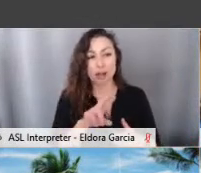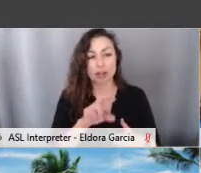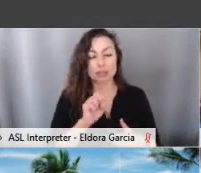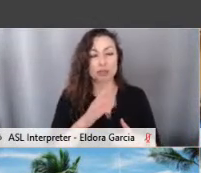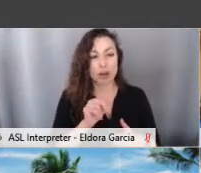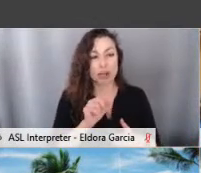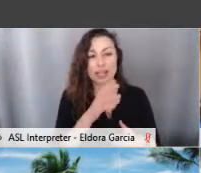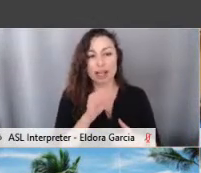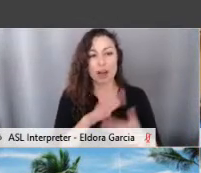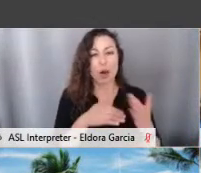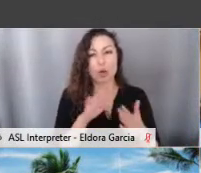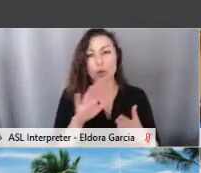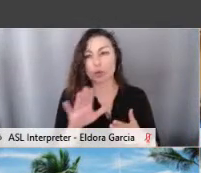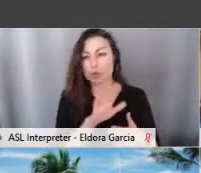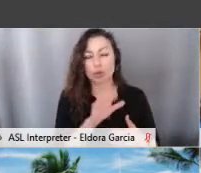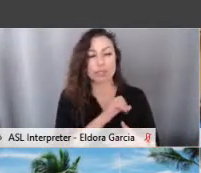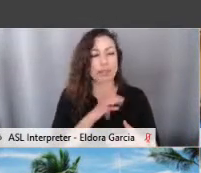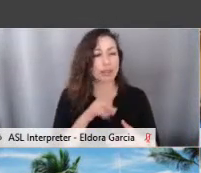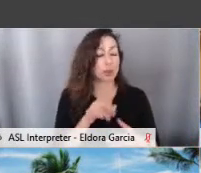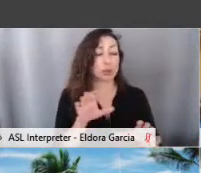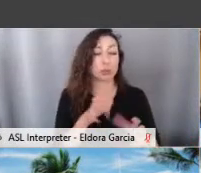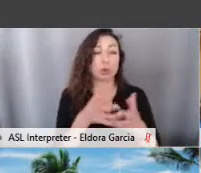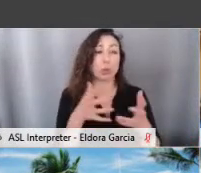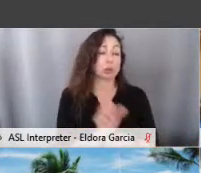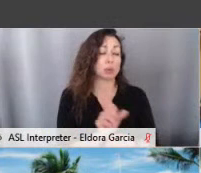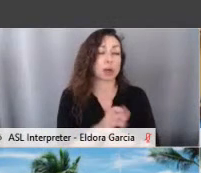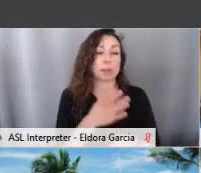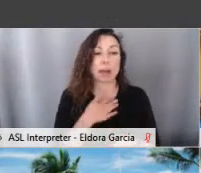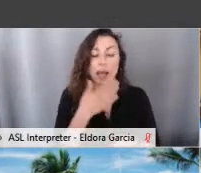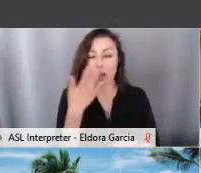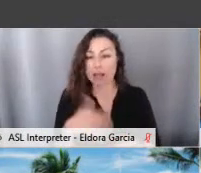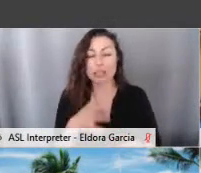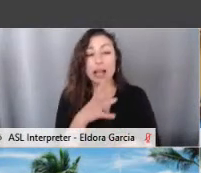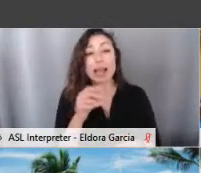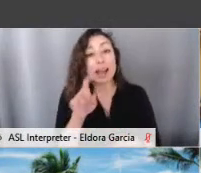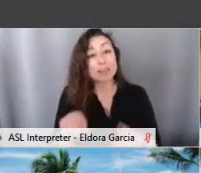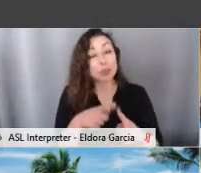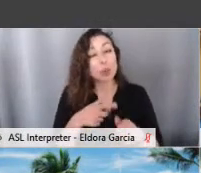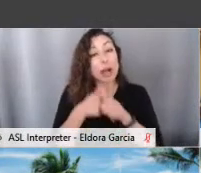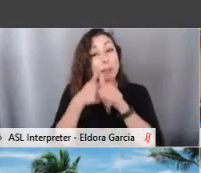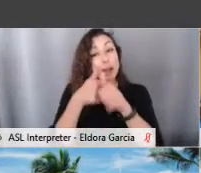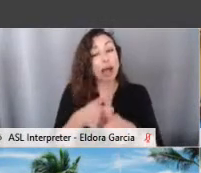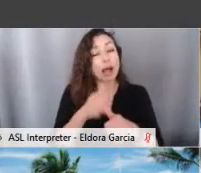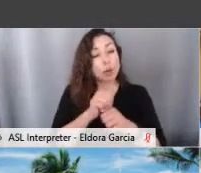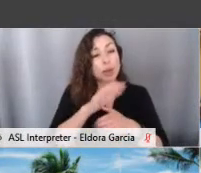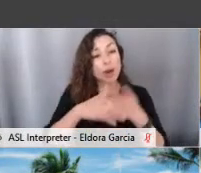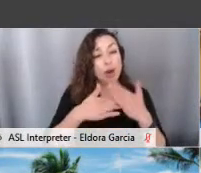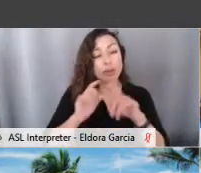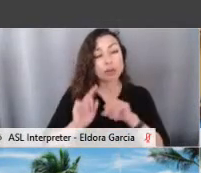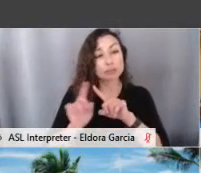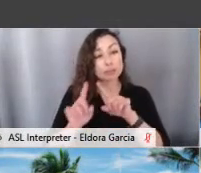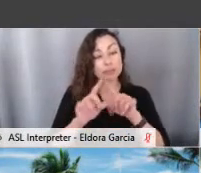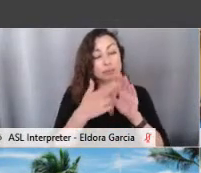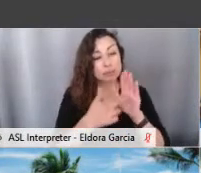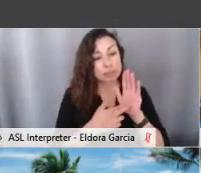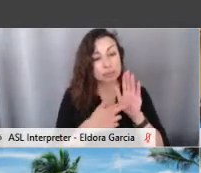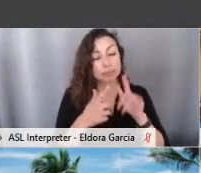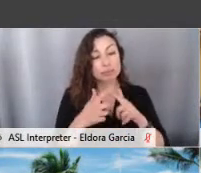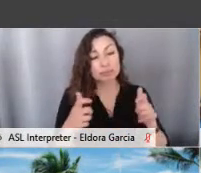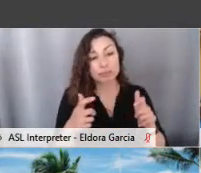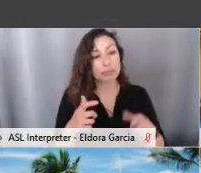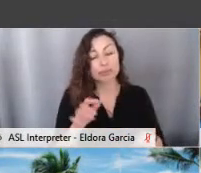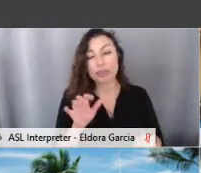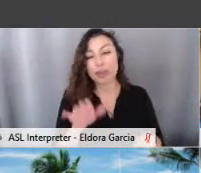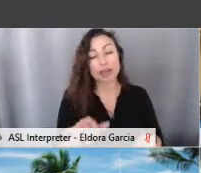staff. You do so much work, my goodness. And also having to comply with all these regulations and so on, and it's